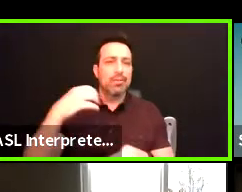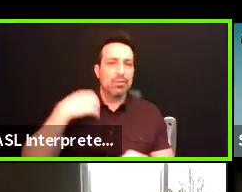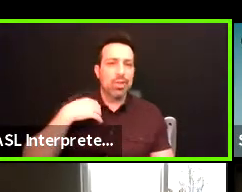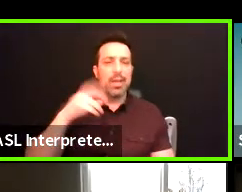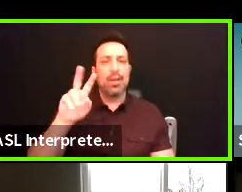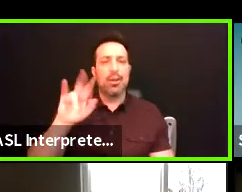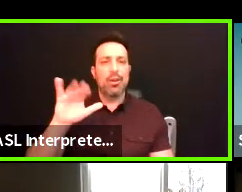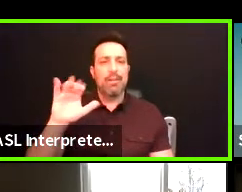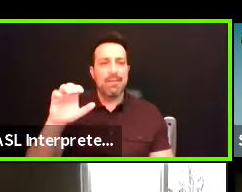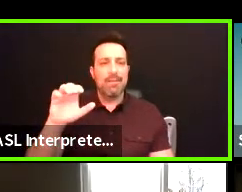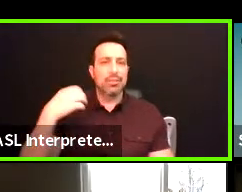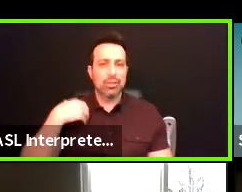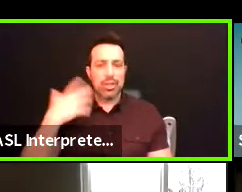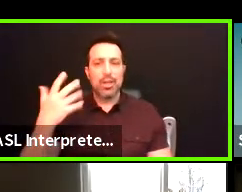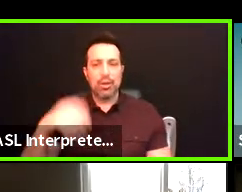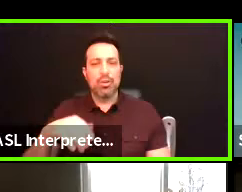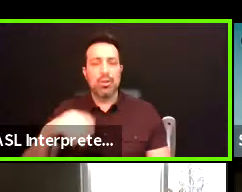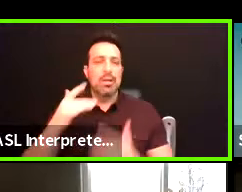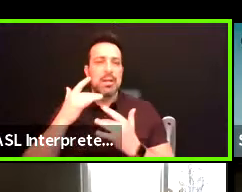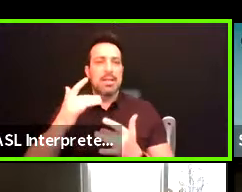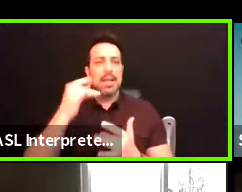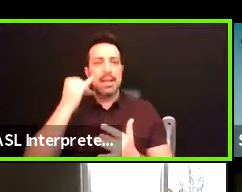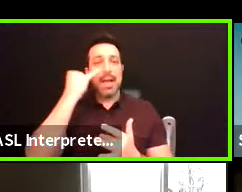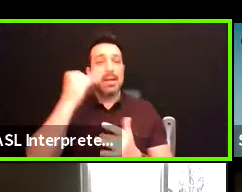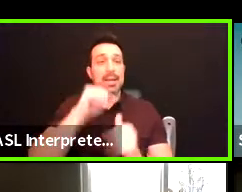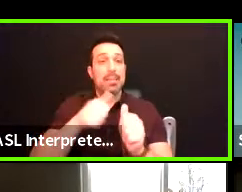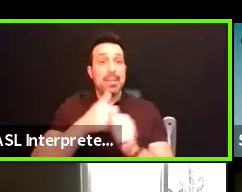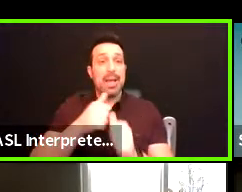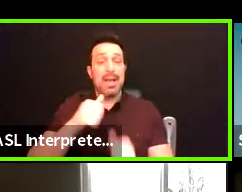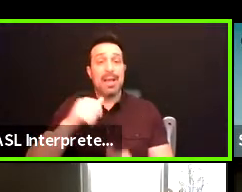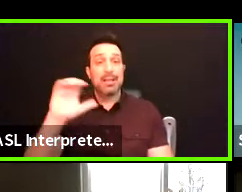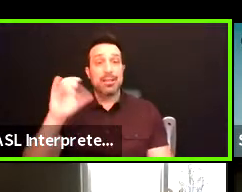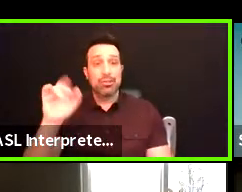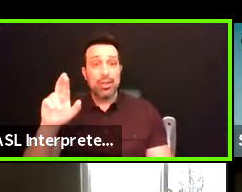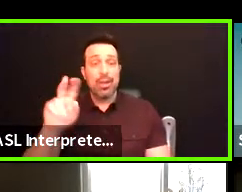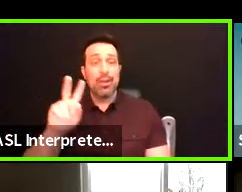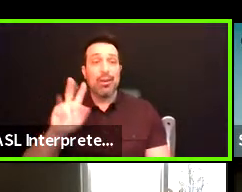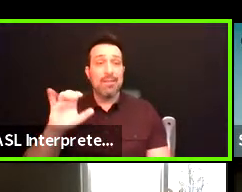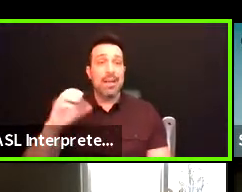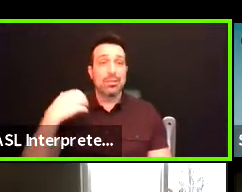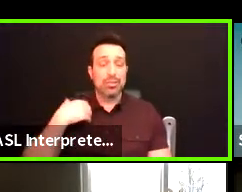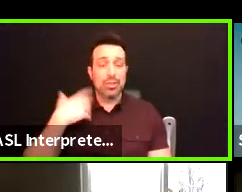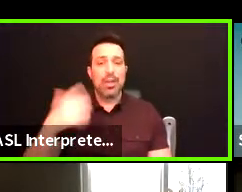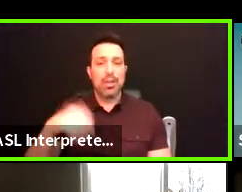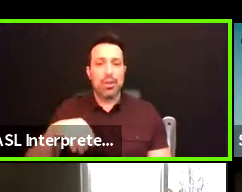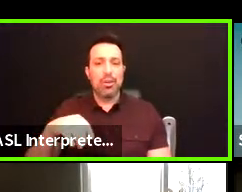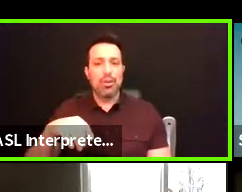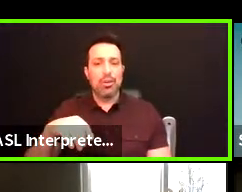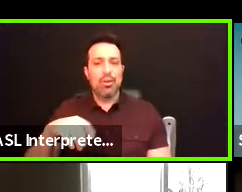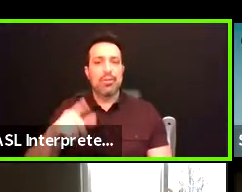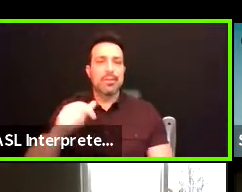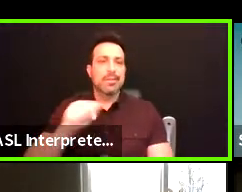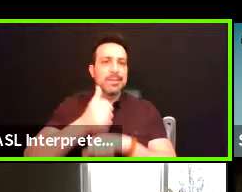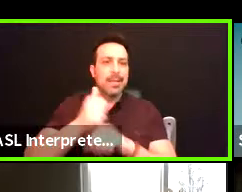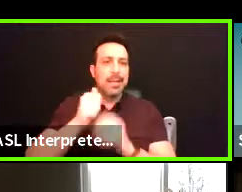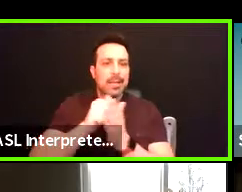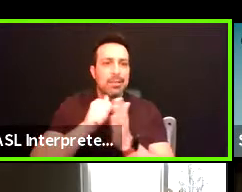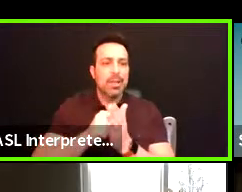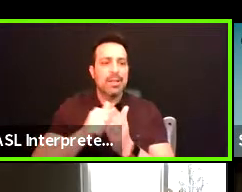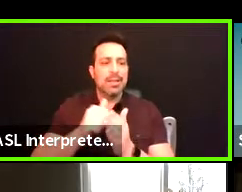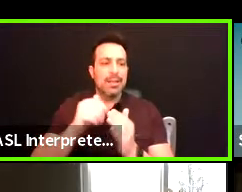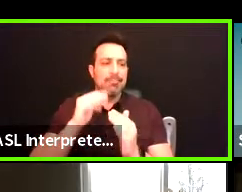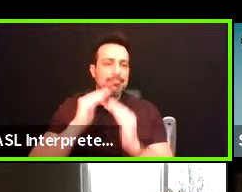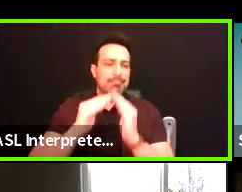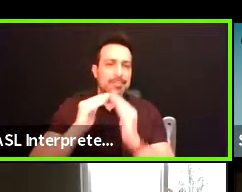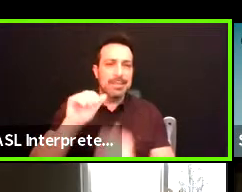chair. And, you know, usually the idea behind the chair and the vice chair is that these officers help with setting the agenda with the city